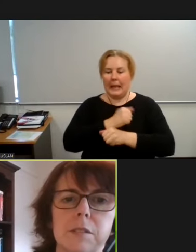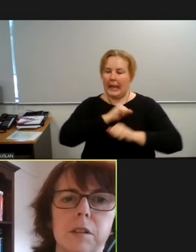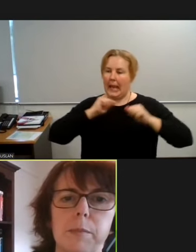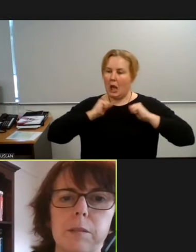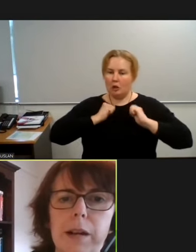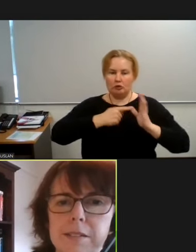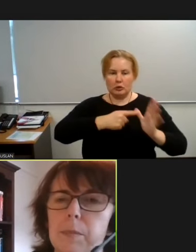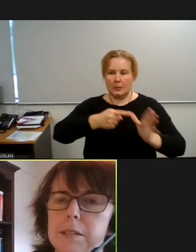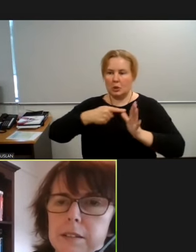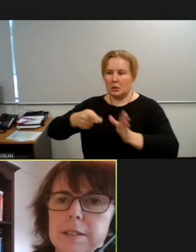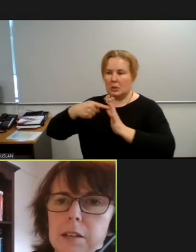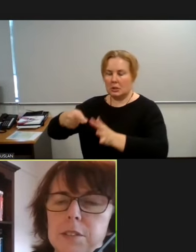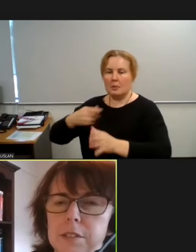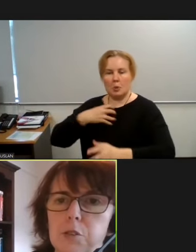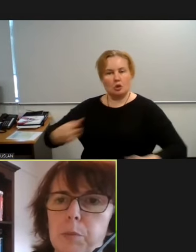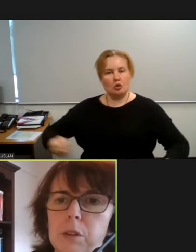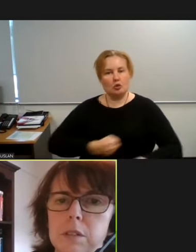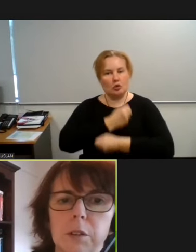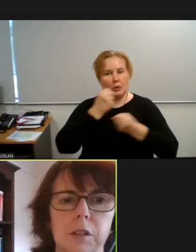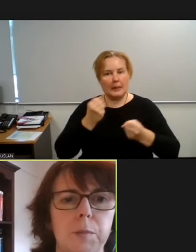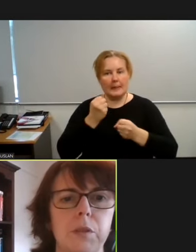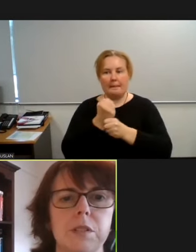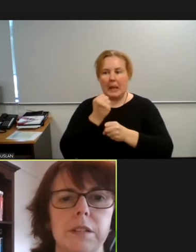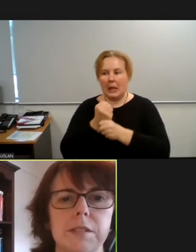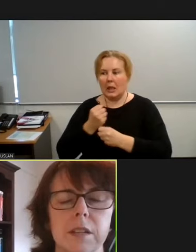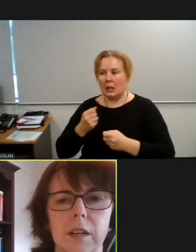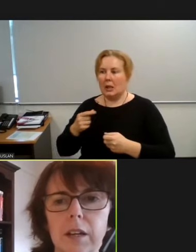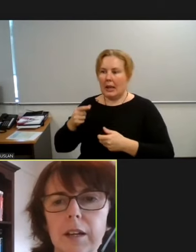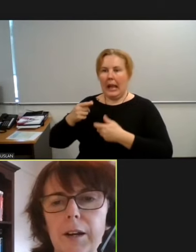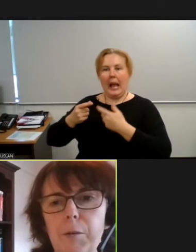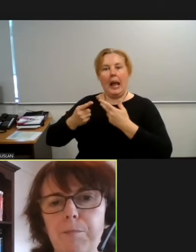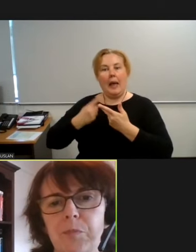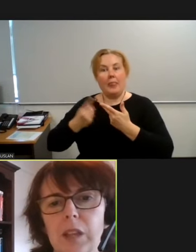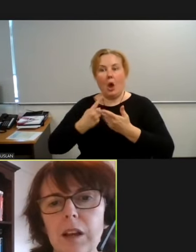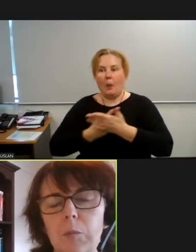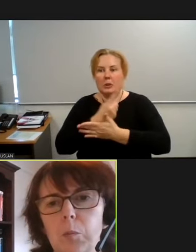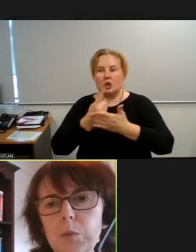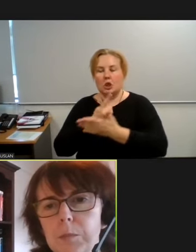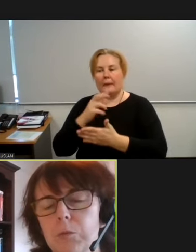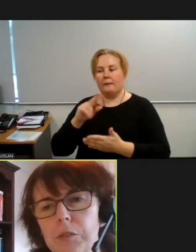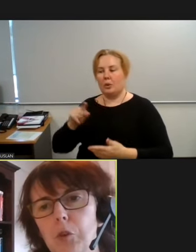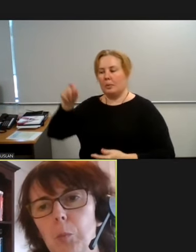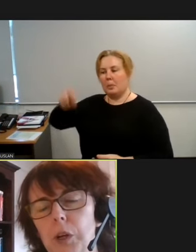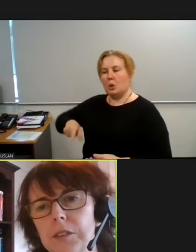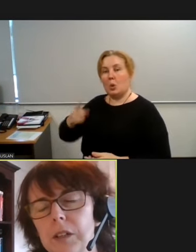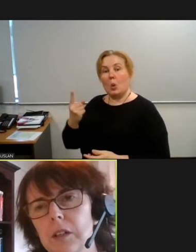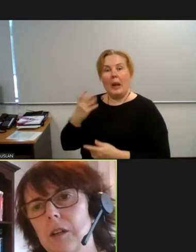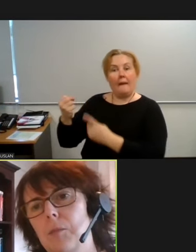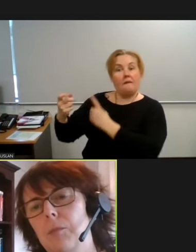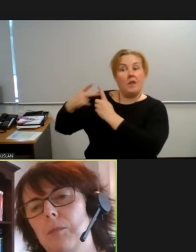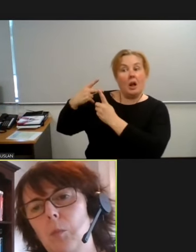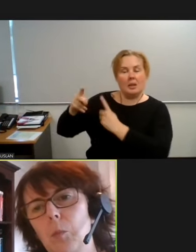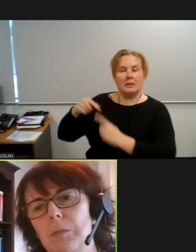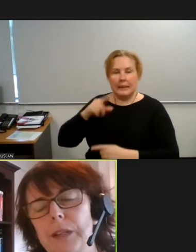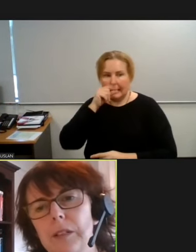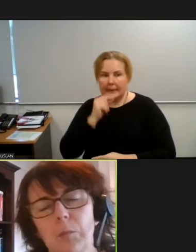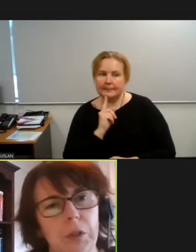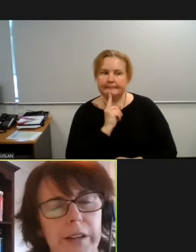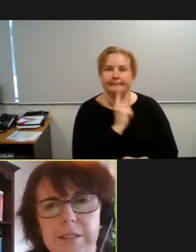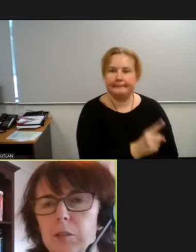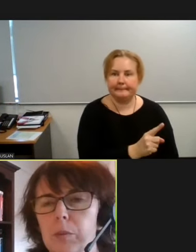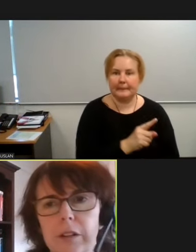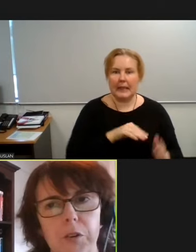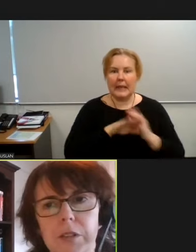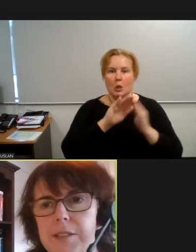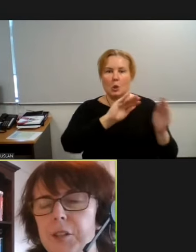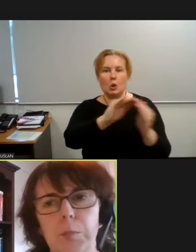services and maximising safe disclosure points in local communities. I mean, some of the reform work that we've been